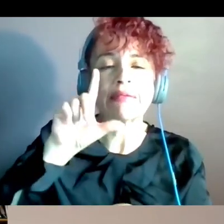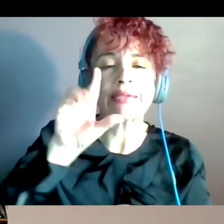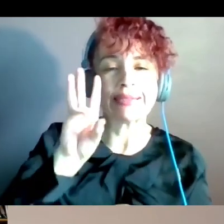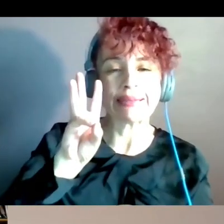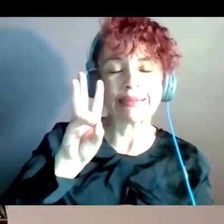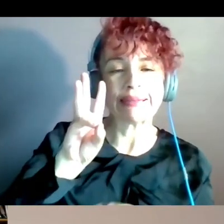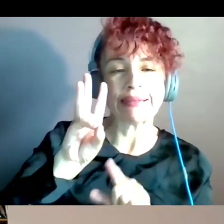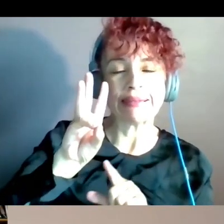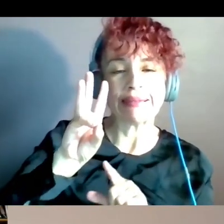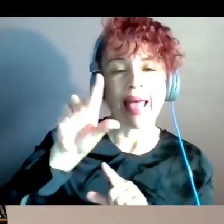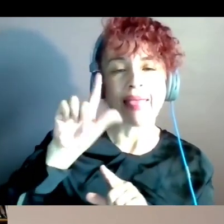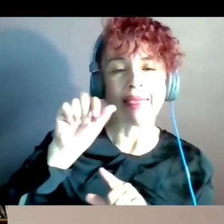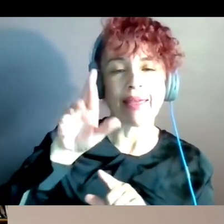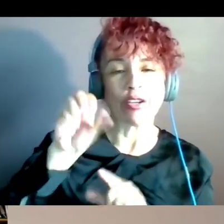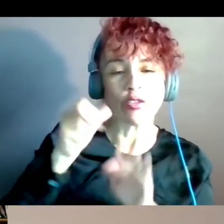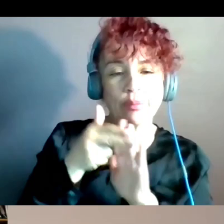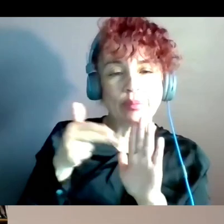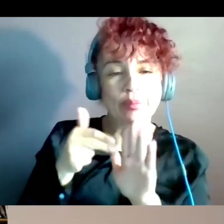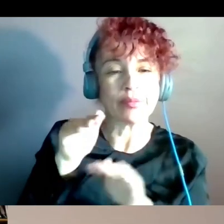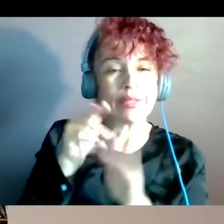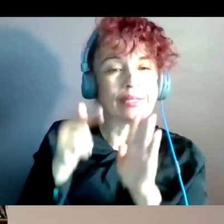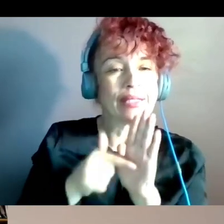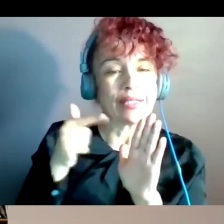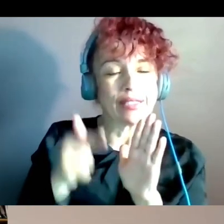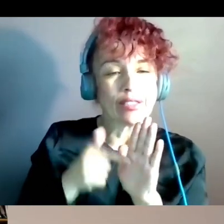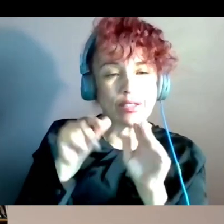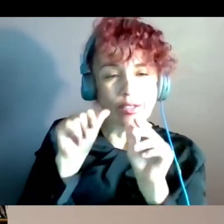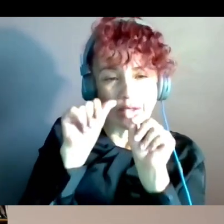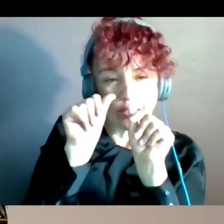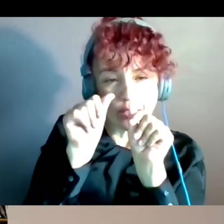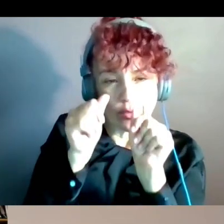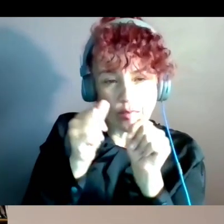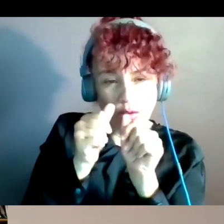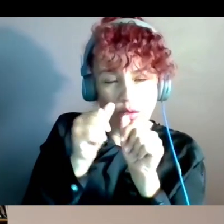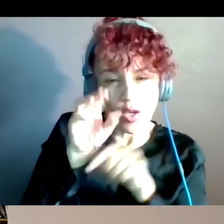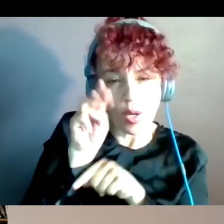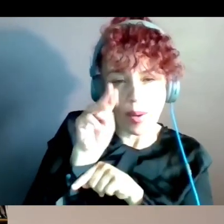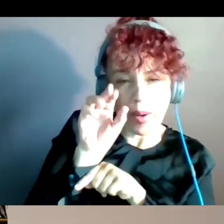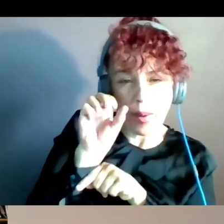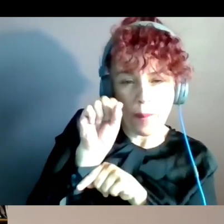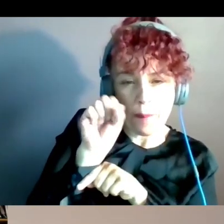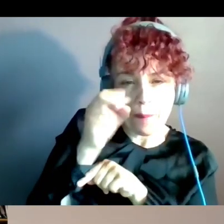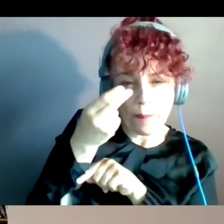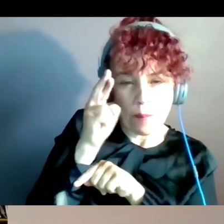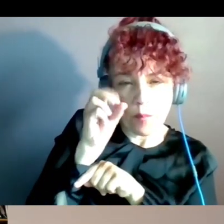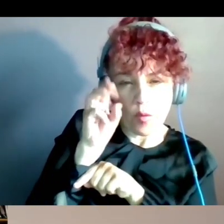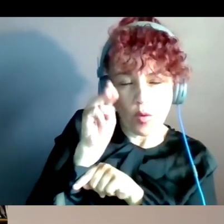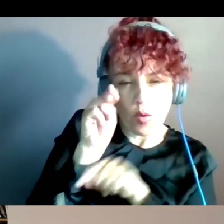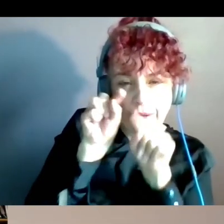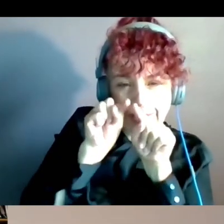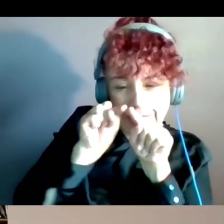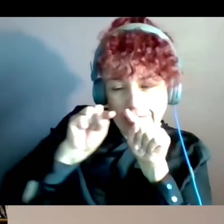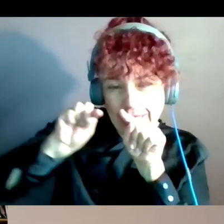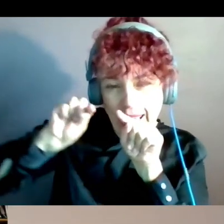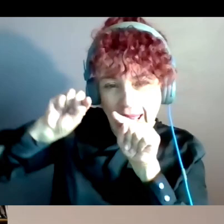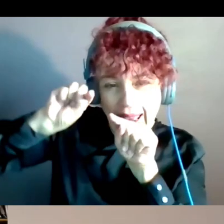knife, sometimes gouges and chisels with a mushroom-shaped handle, which is sort of round.